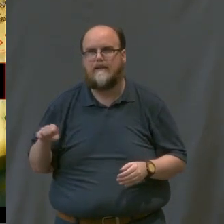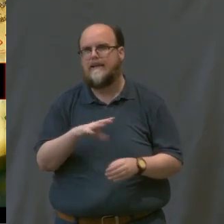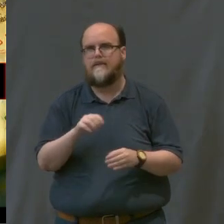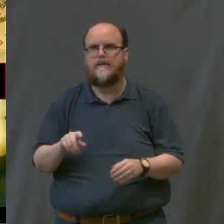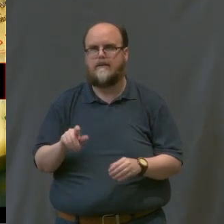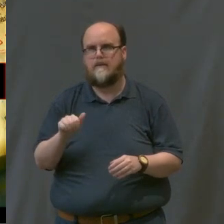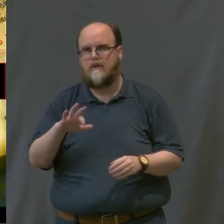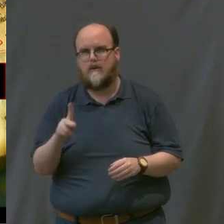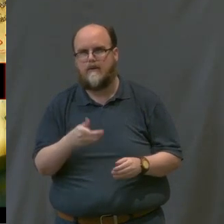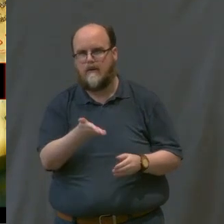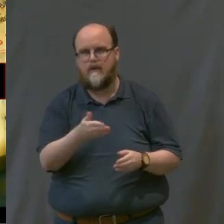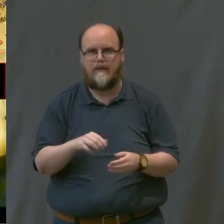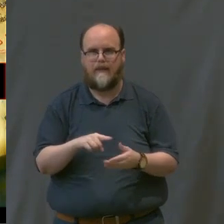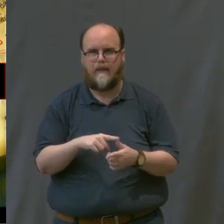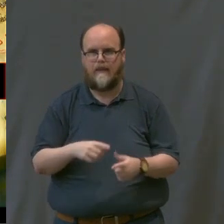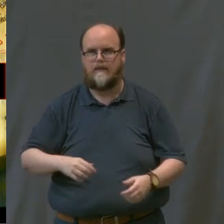up the entrance."